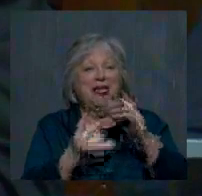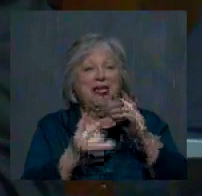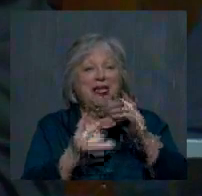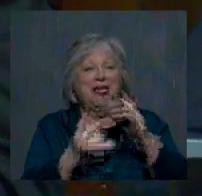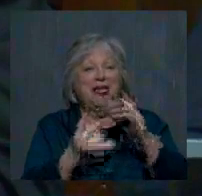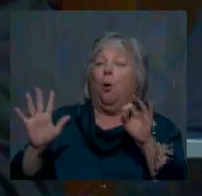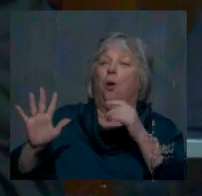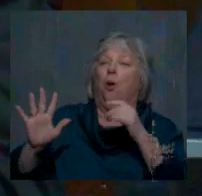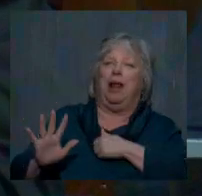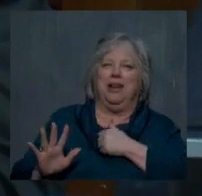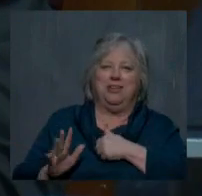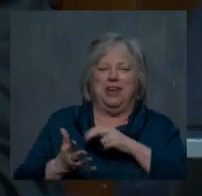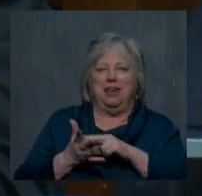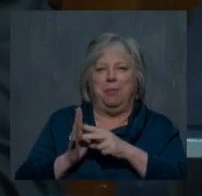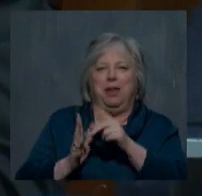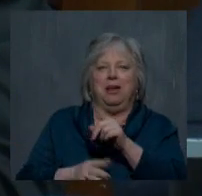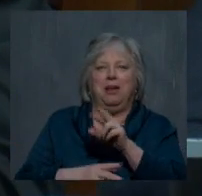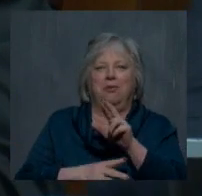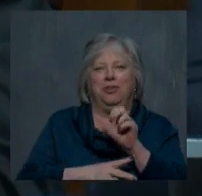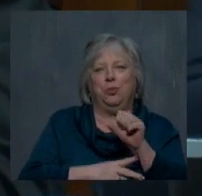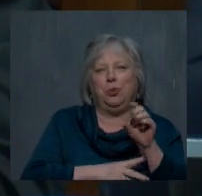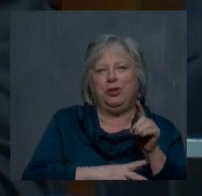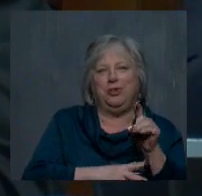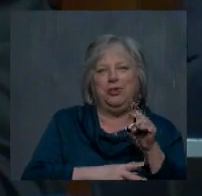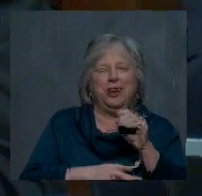I apologize. I'm sure